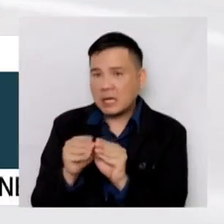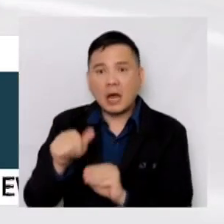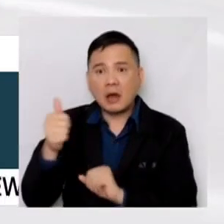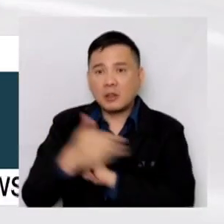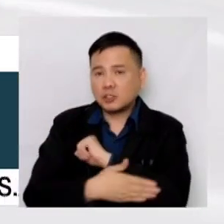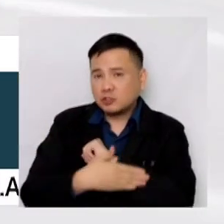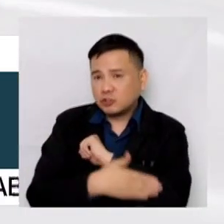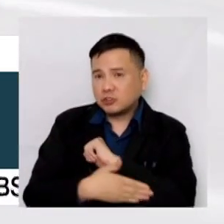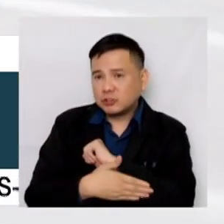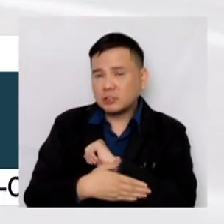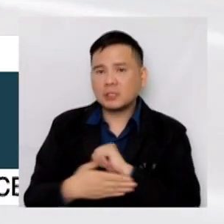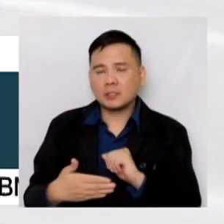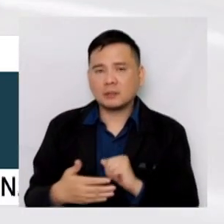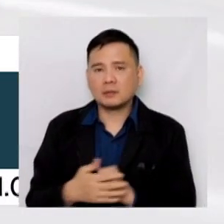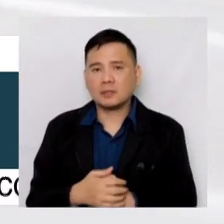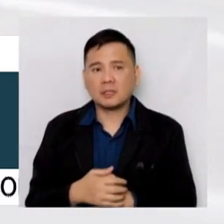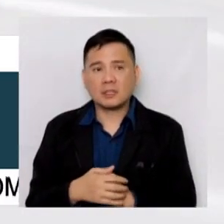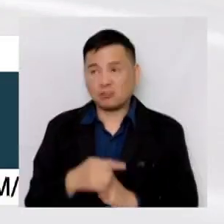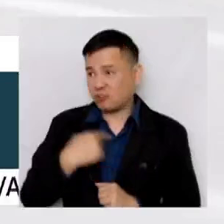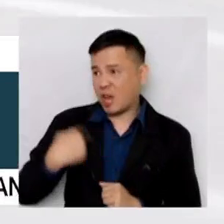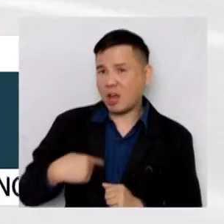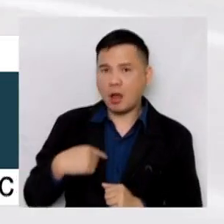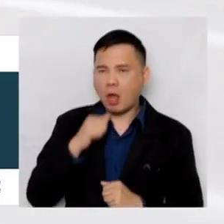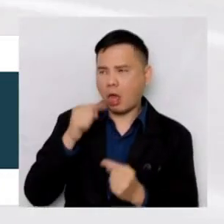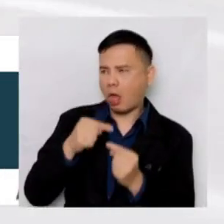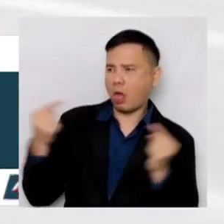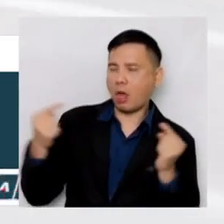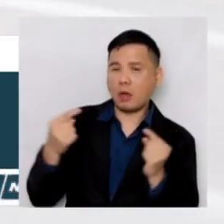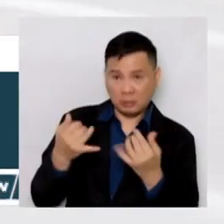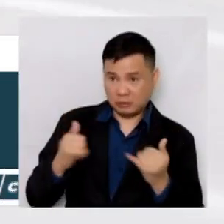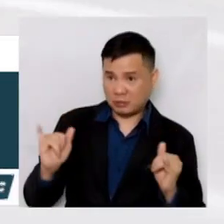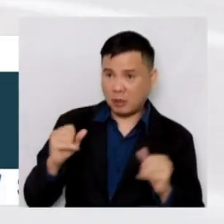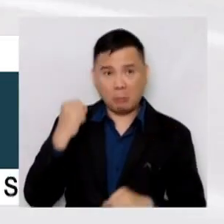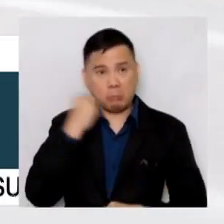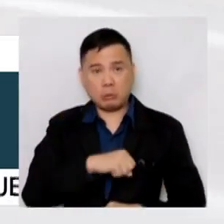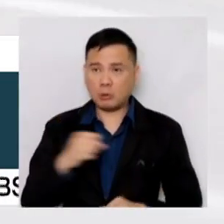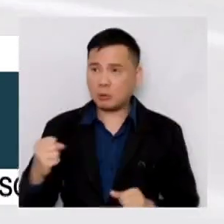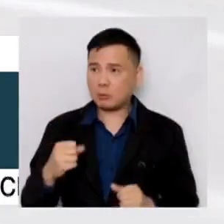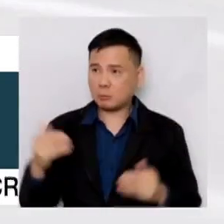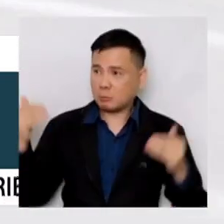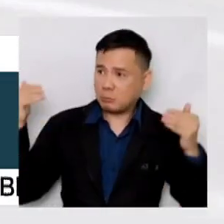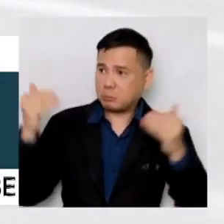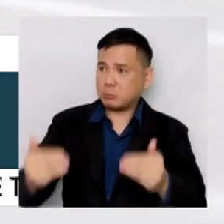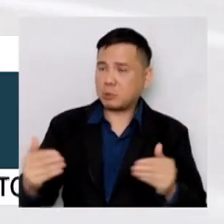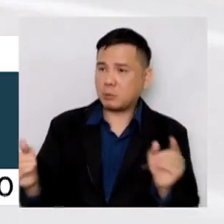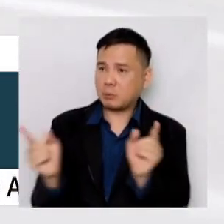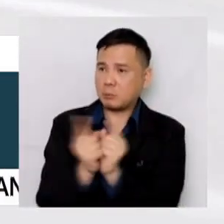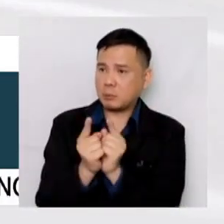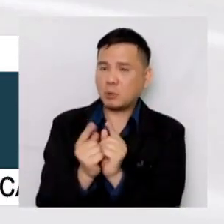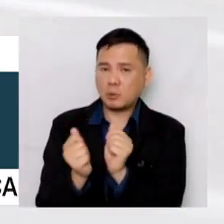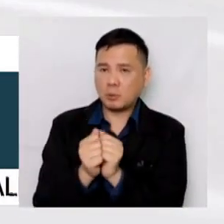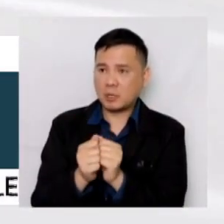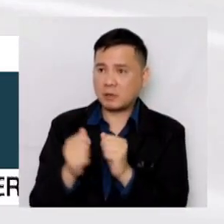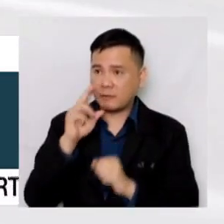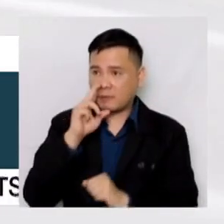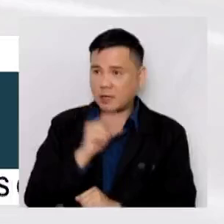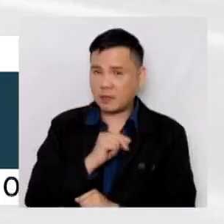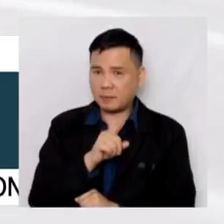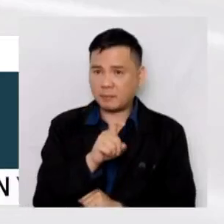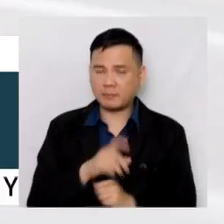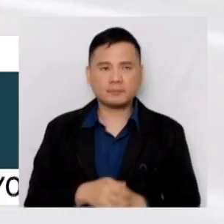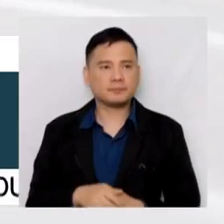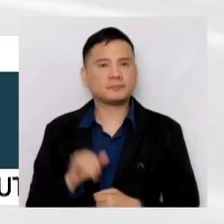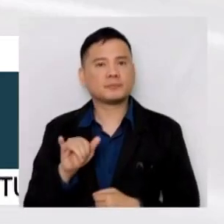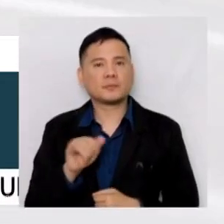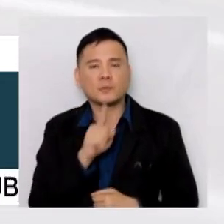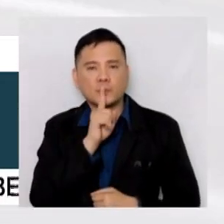countries, even if it's frowned upon by China? That's something that's worth considering. Of course, we'd like to continue with the